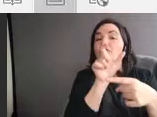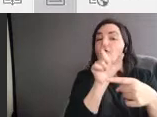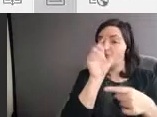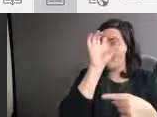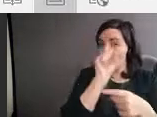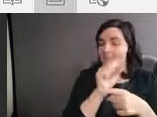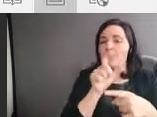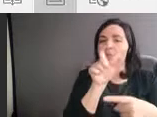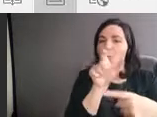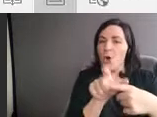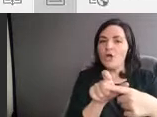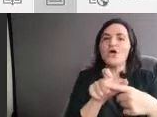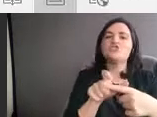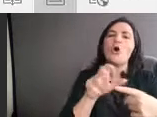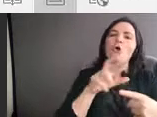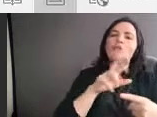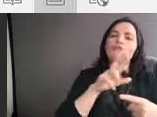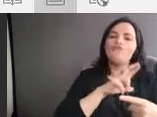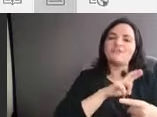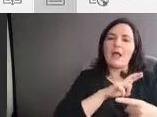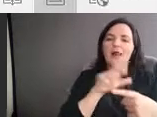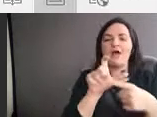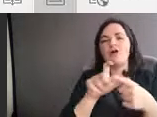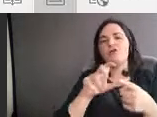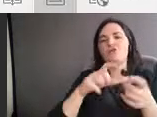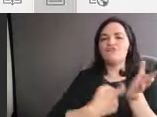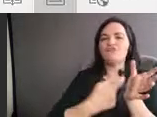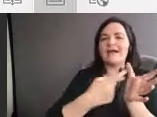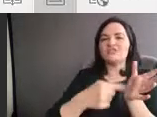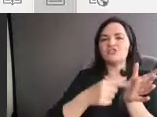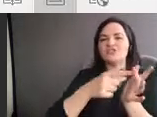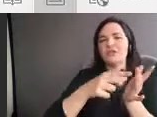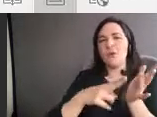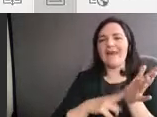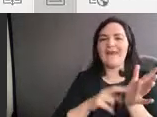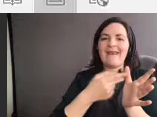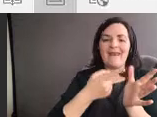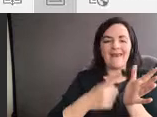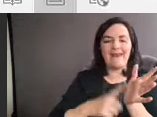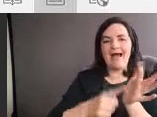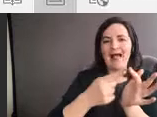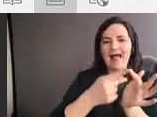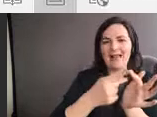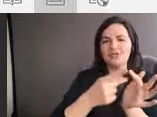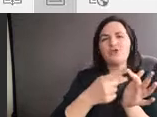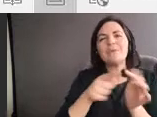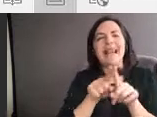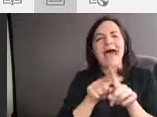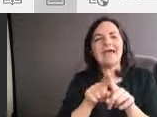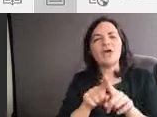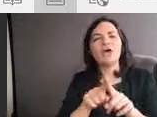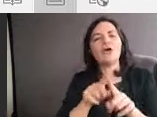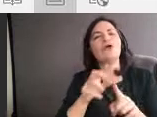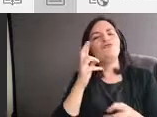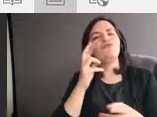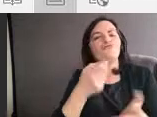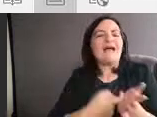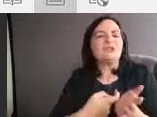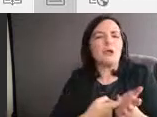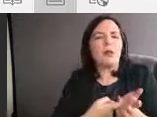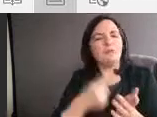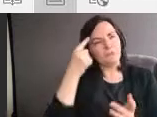an E on the end. So a rationale means a reasoning, an explanation why you